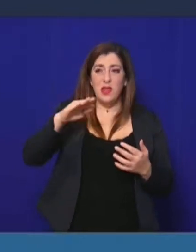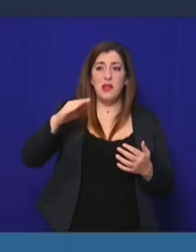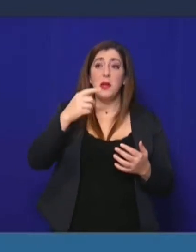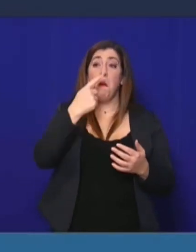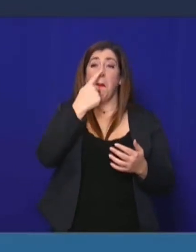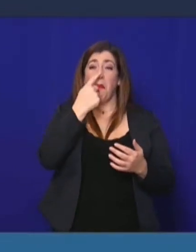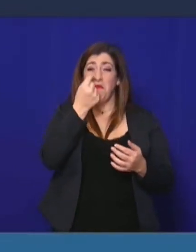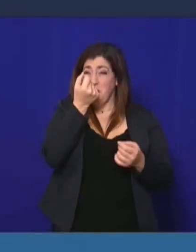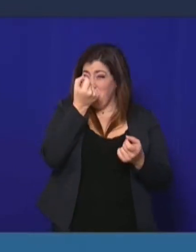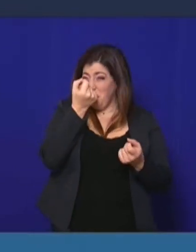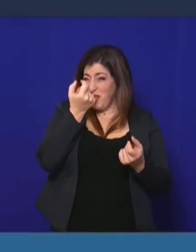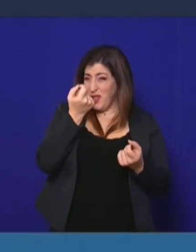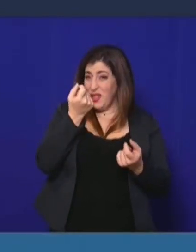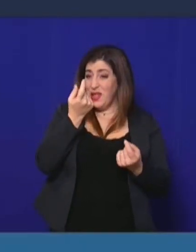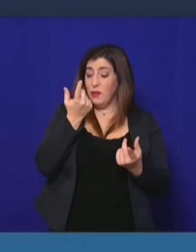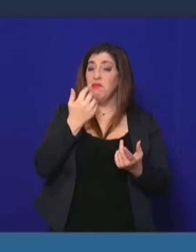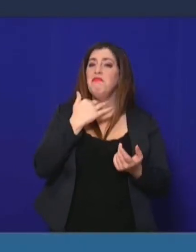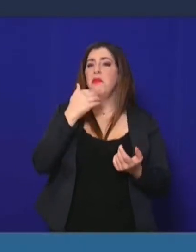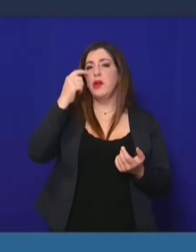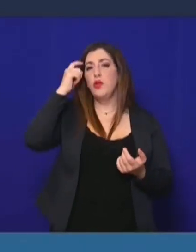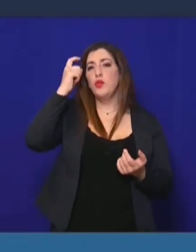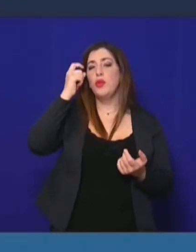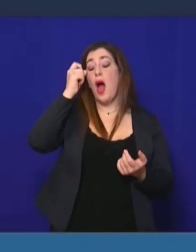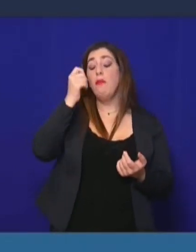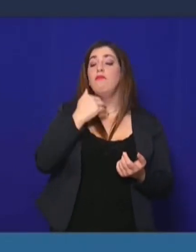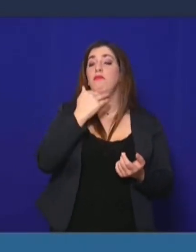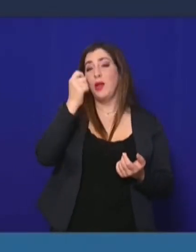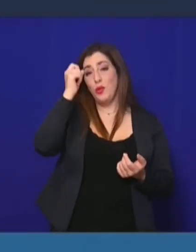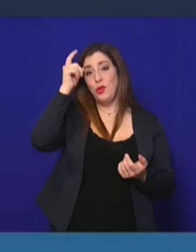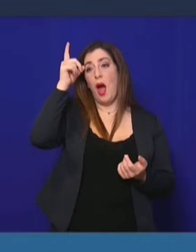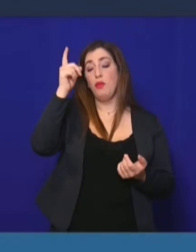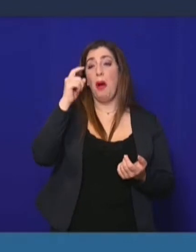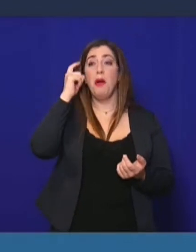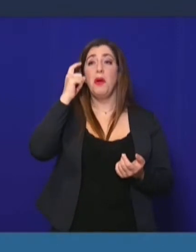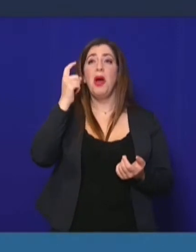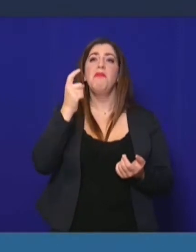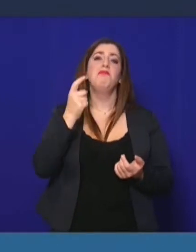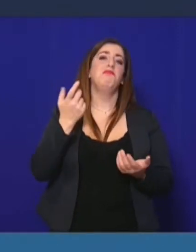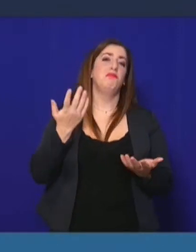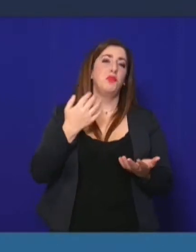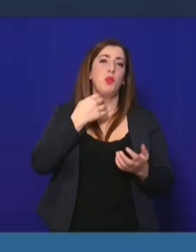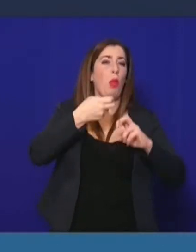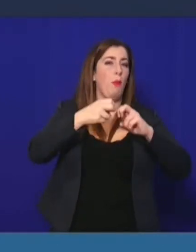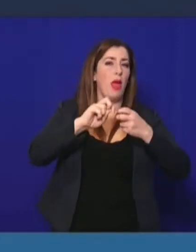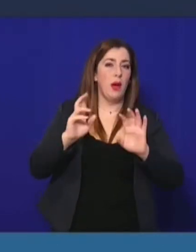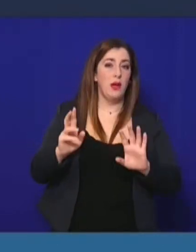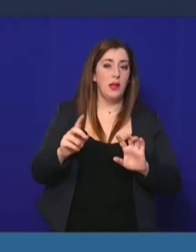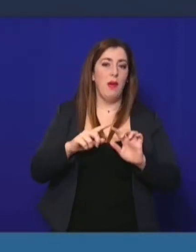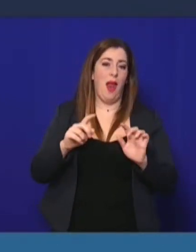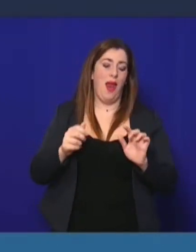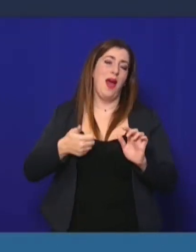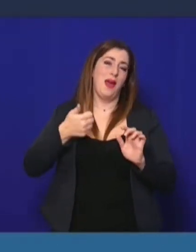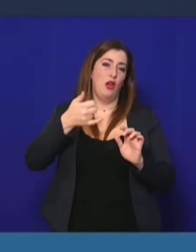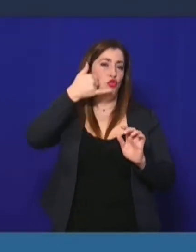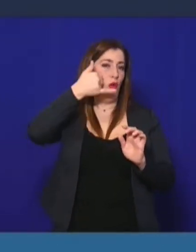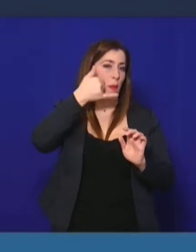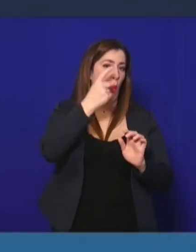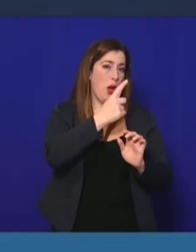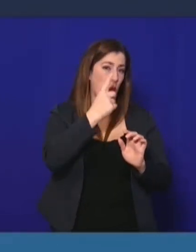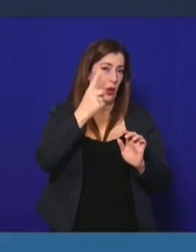ħfief u tajjeb li tagħmel it-test jew iċċempel fuq il-111 jew inkella tidħol